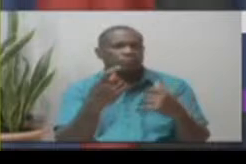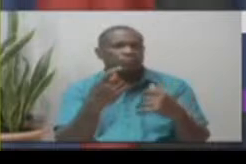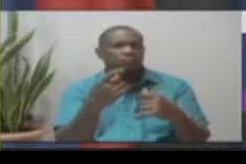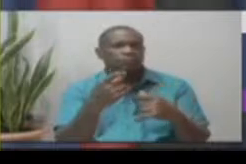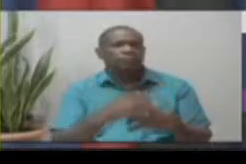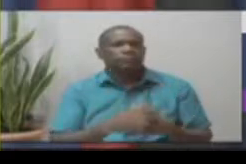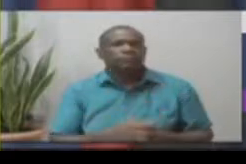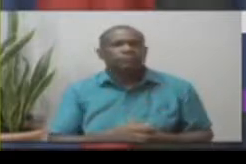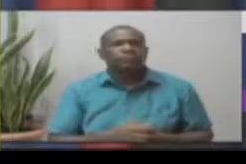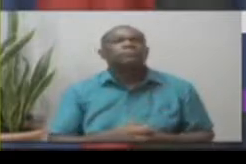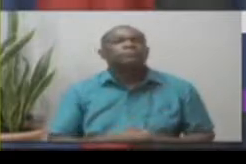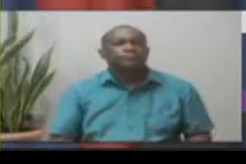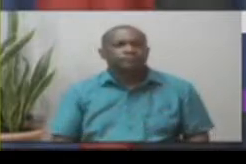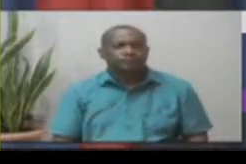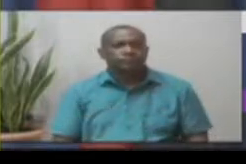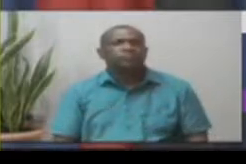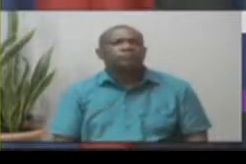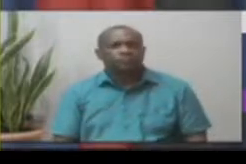going forward.